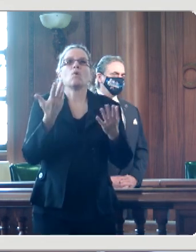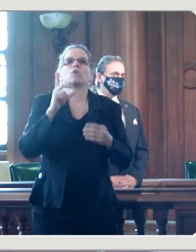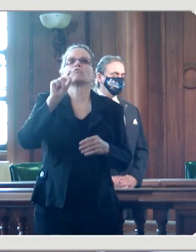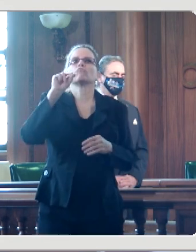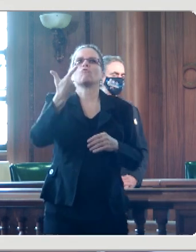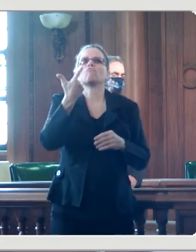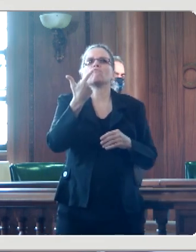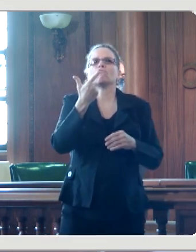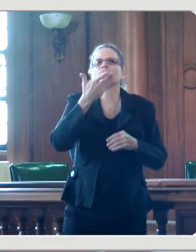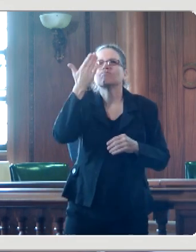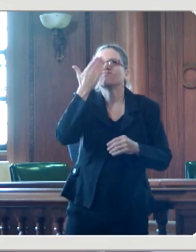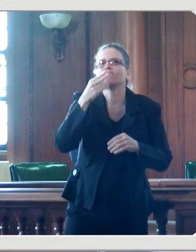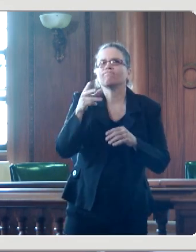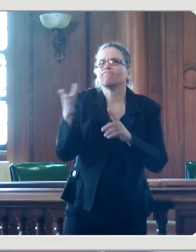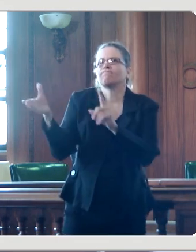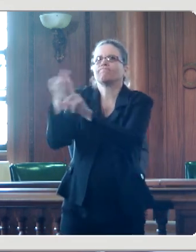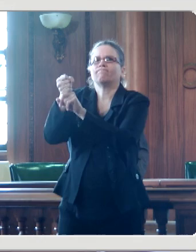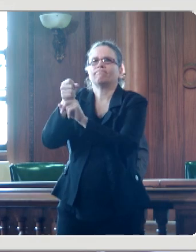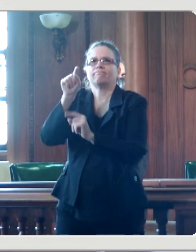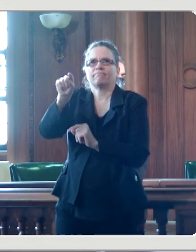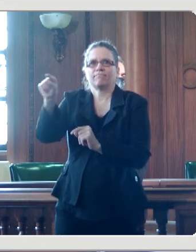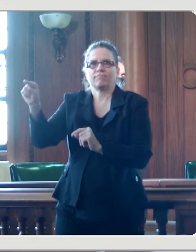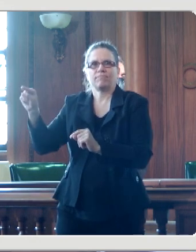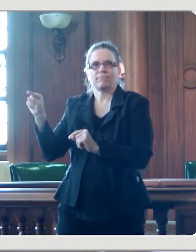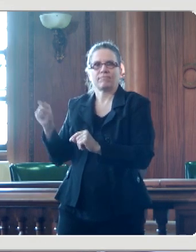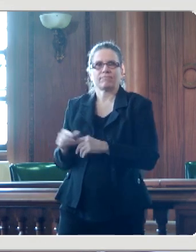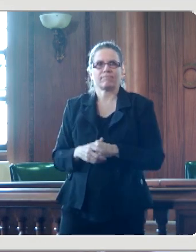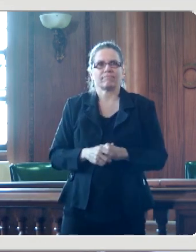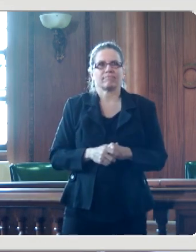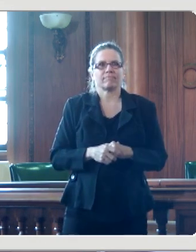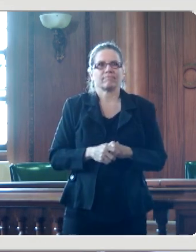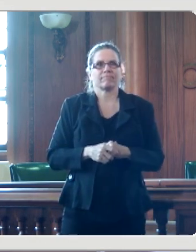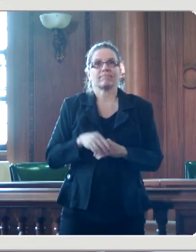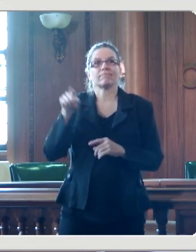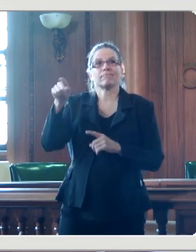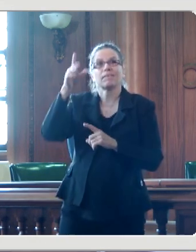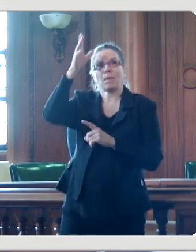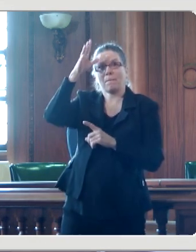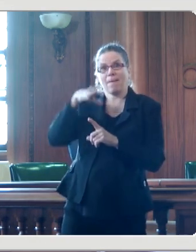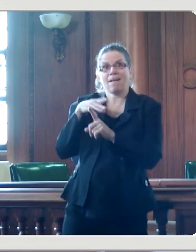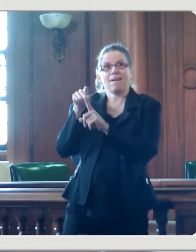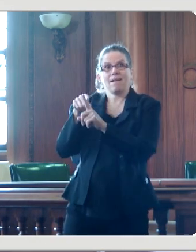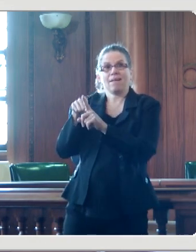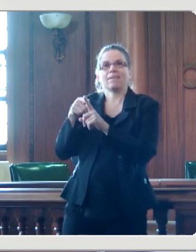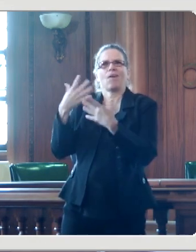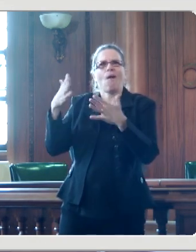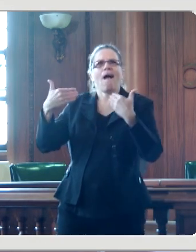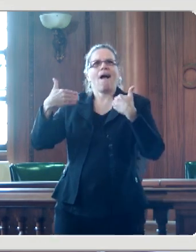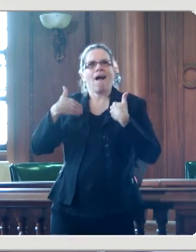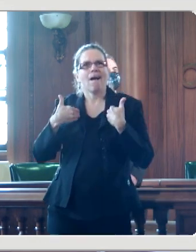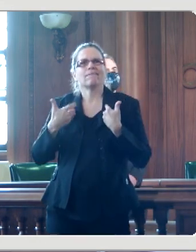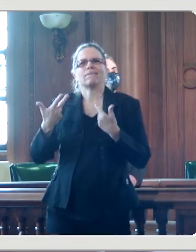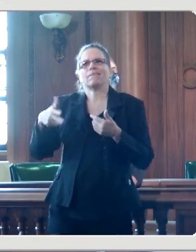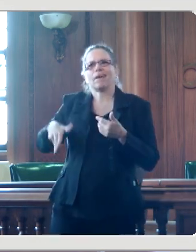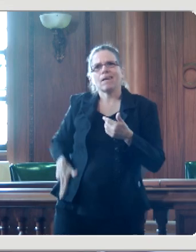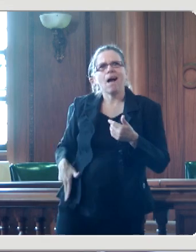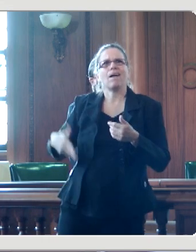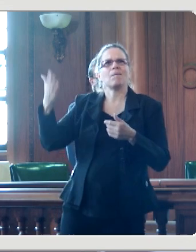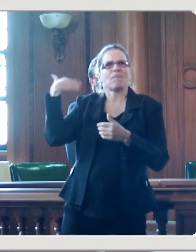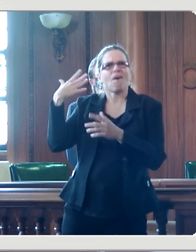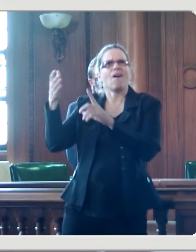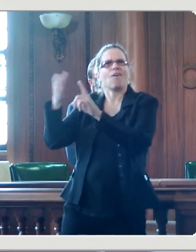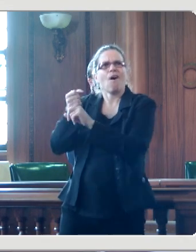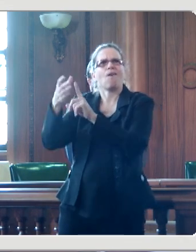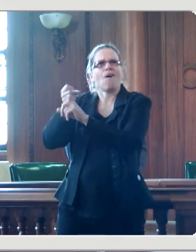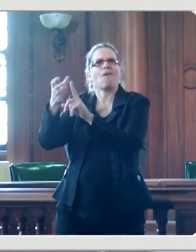As mentioned, Mr. Christopher Gardner, who has an extensive record and past firearms charges, is under arrest for this crime. We are